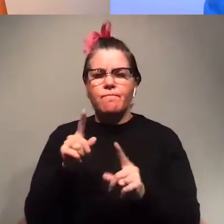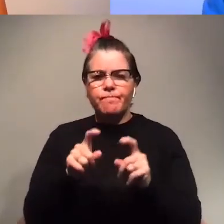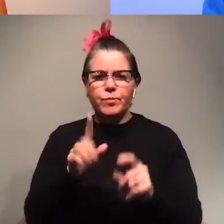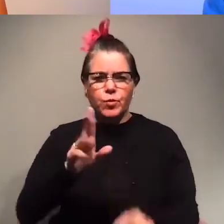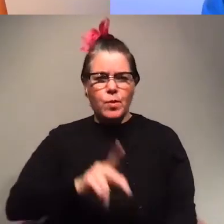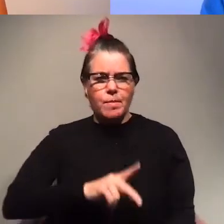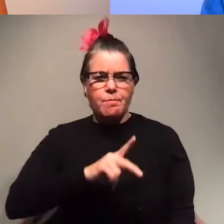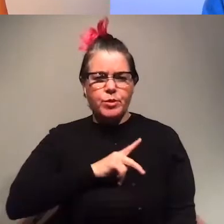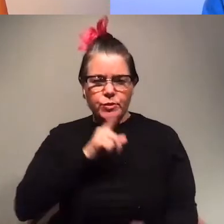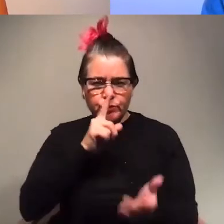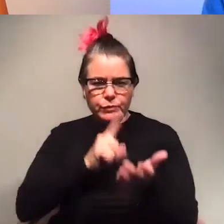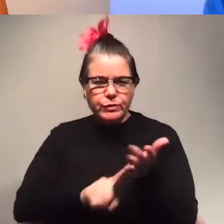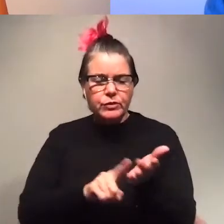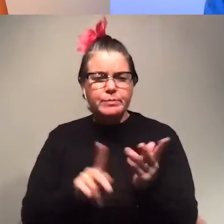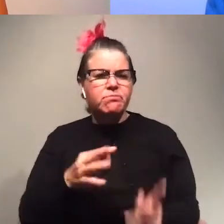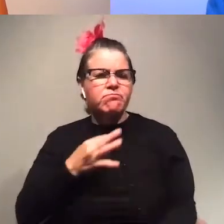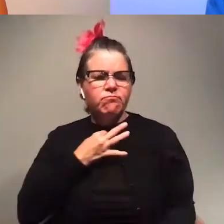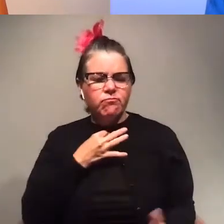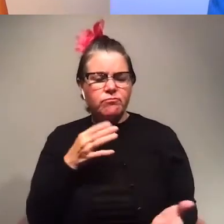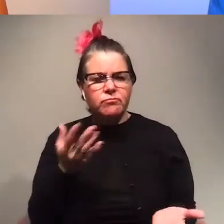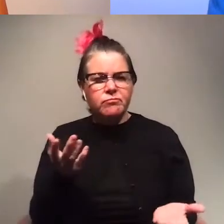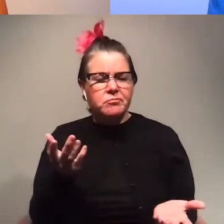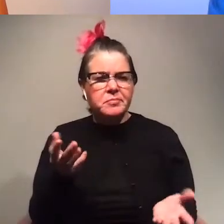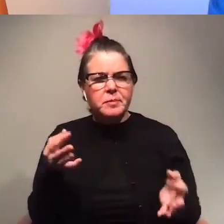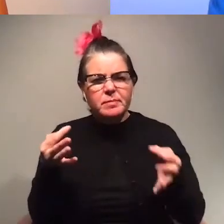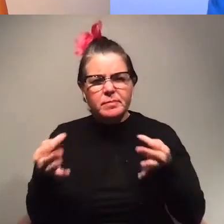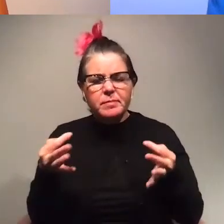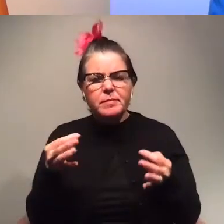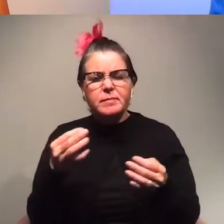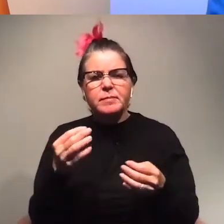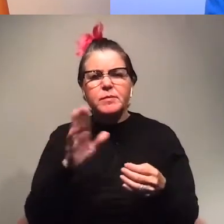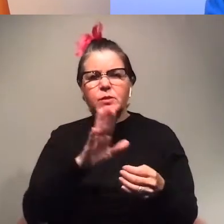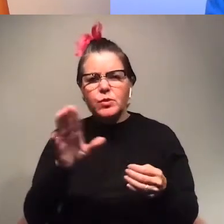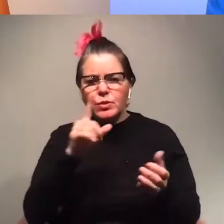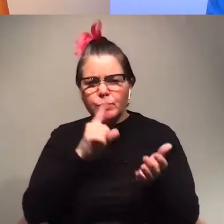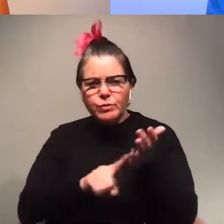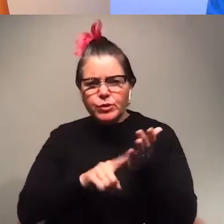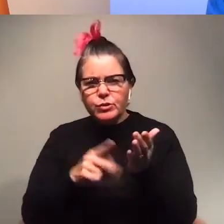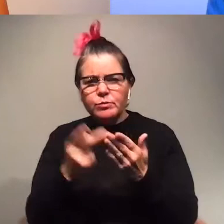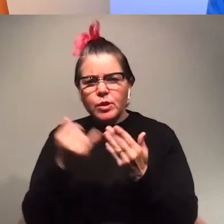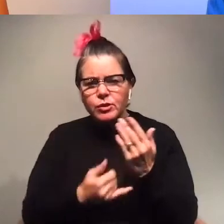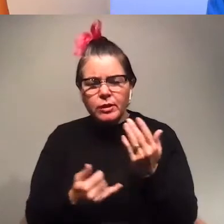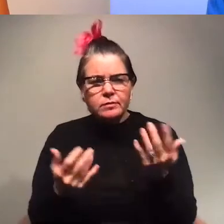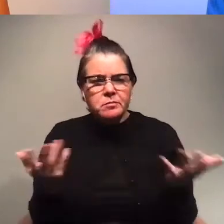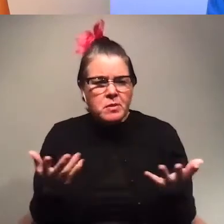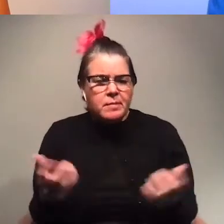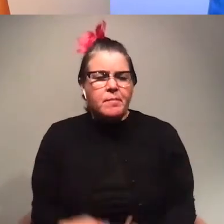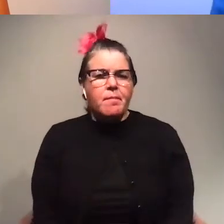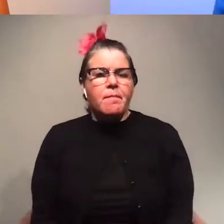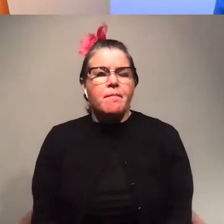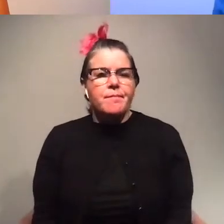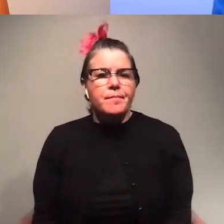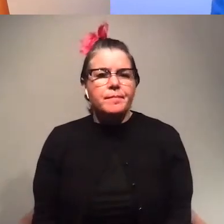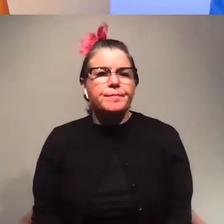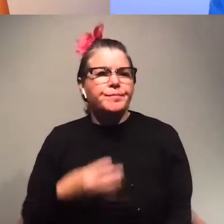like research. People are curious, like what, maybe like describe one of your research projects that you've been working on, and like they want to know how